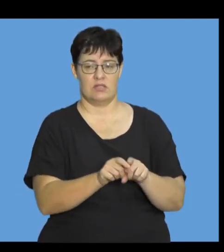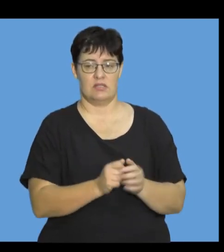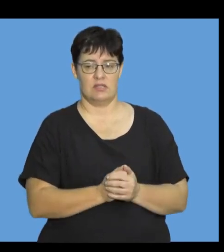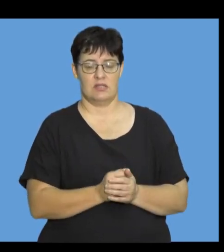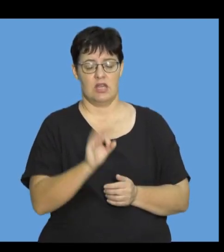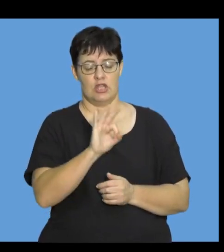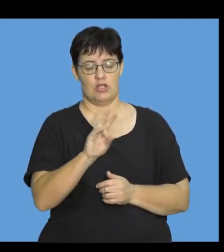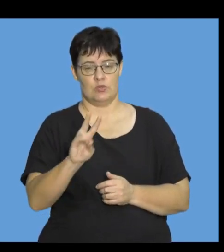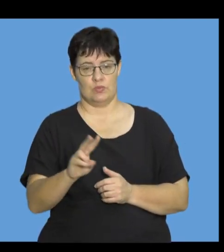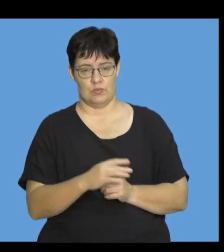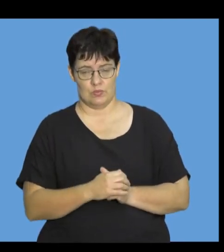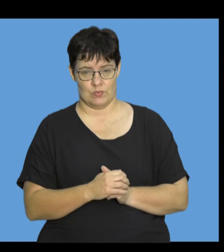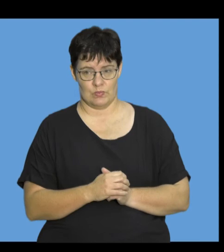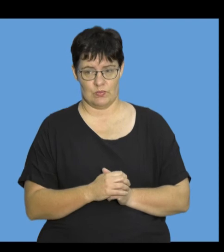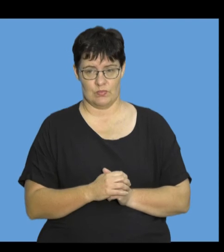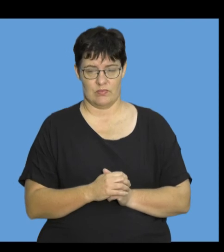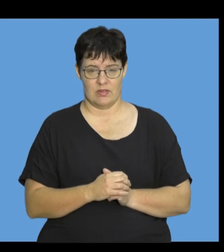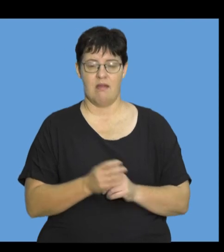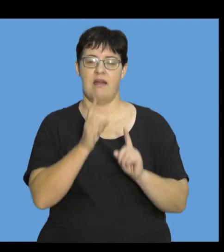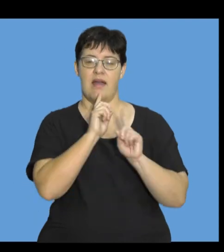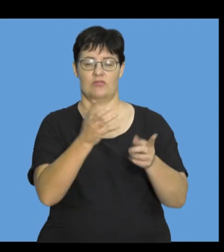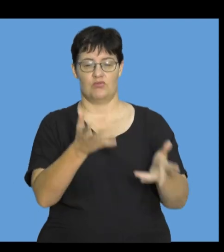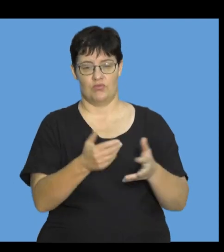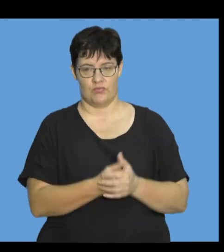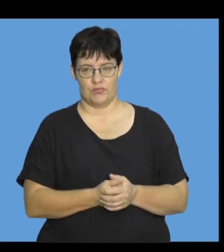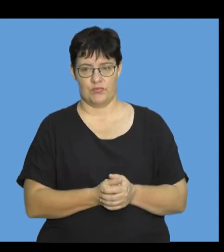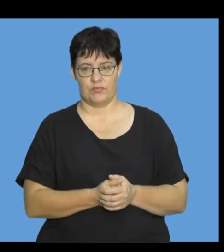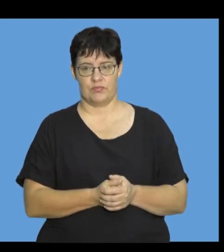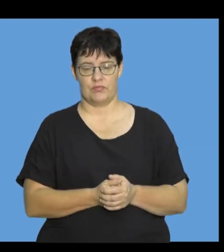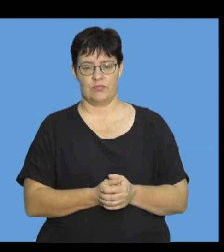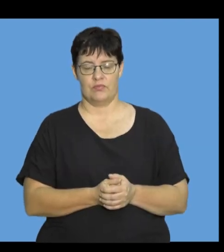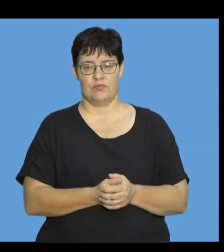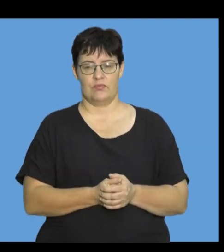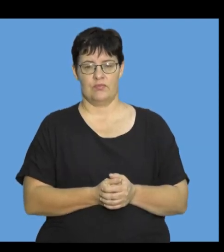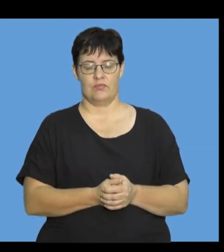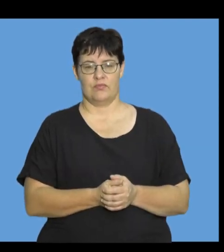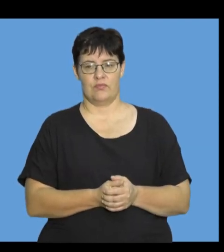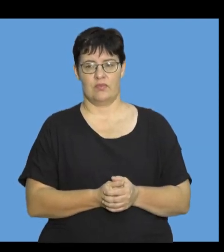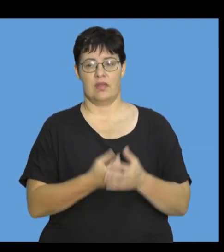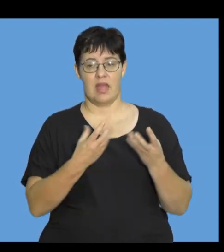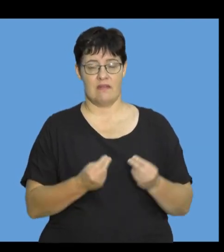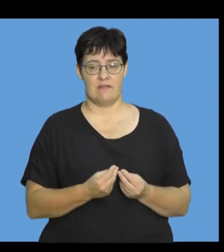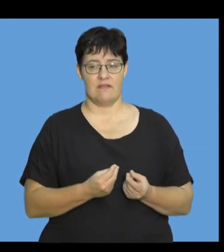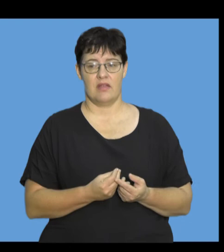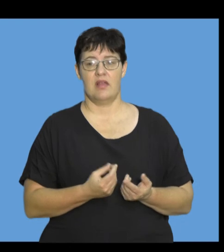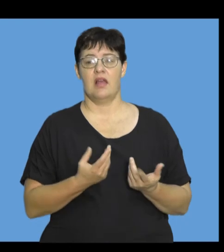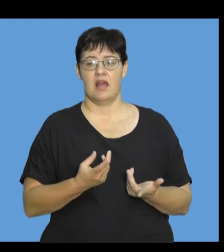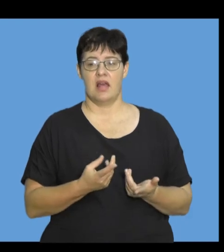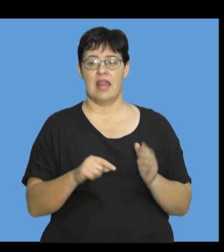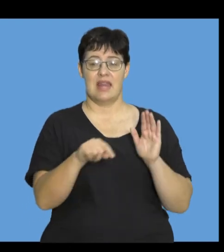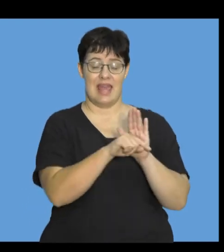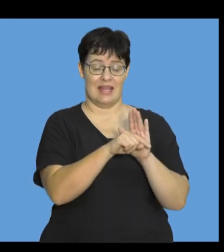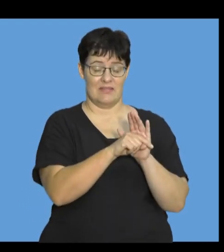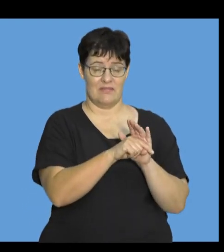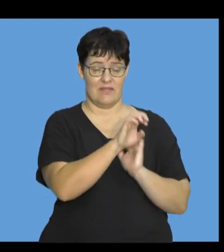be equals to 32, and that will be the answer there. And then if I have the exponent now